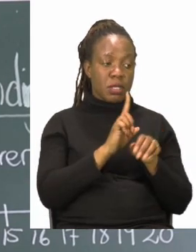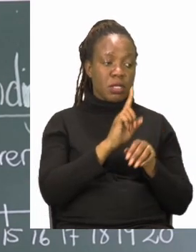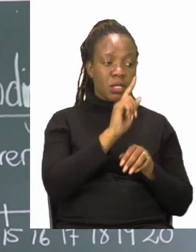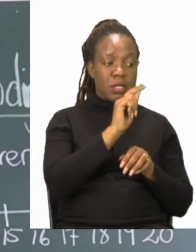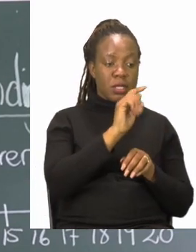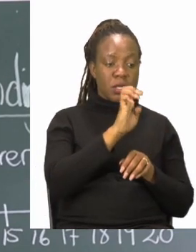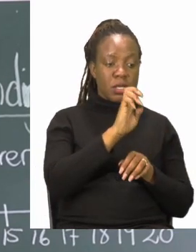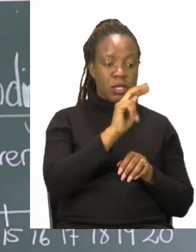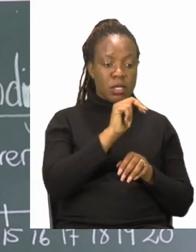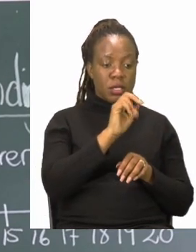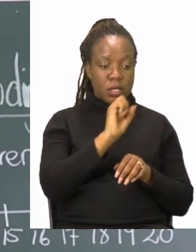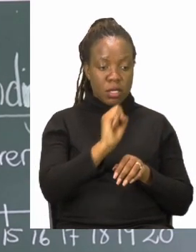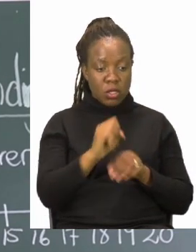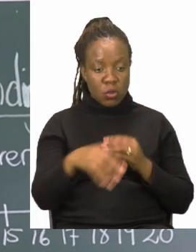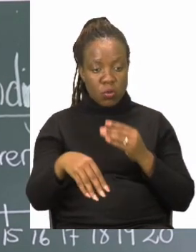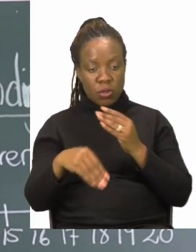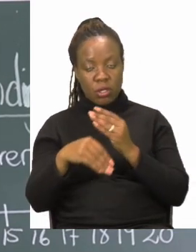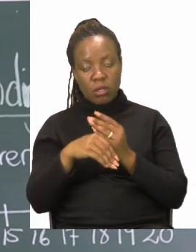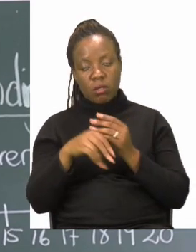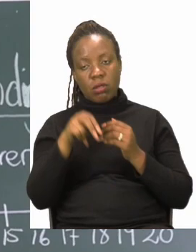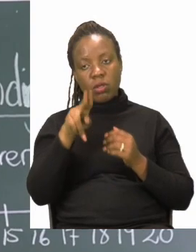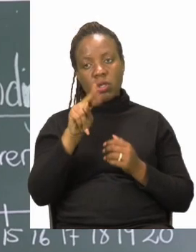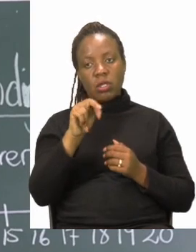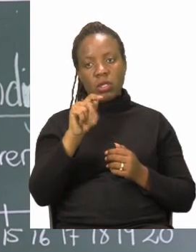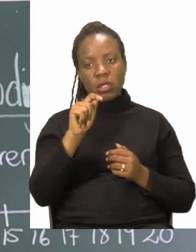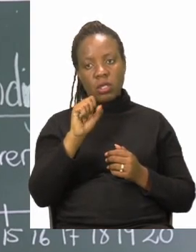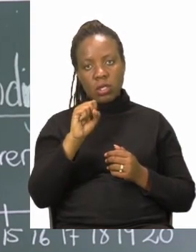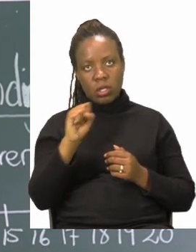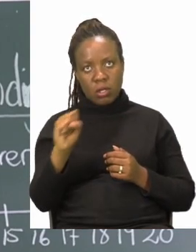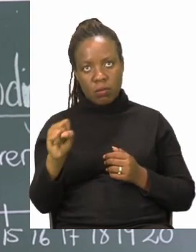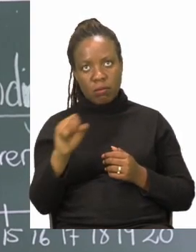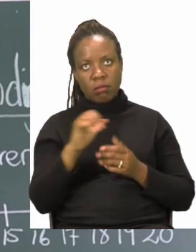add our units, so that makes